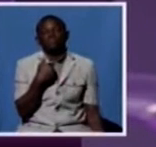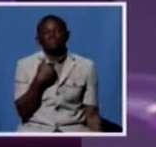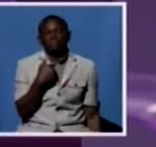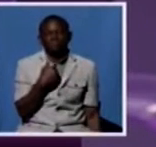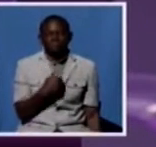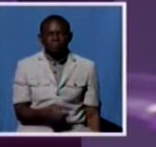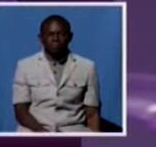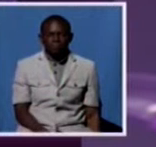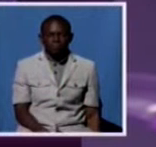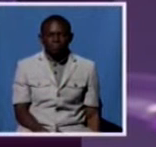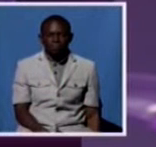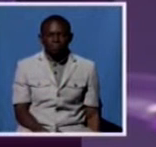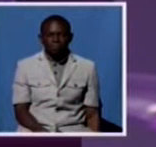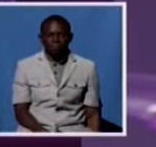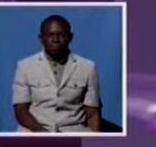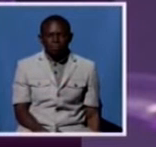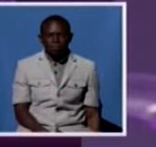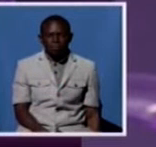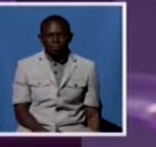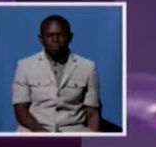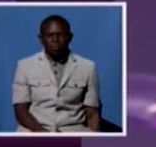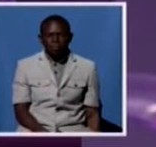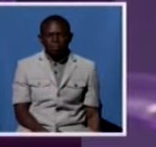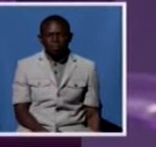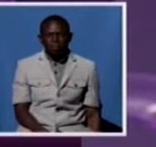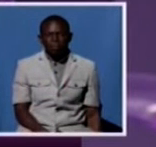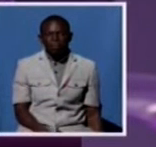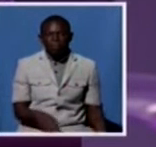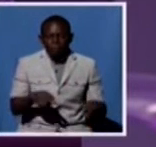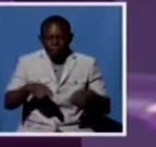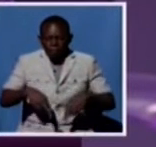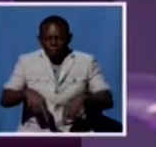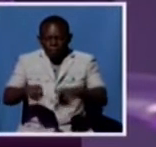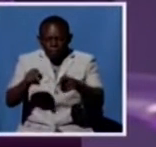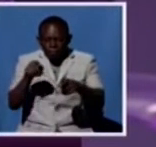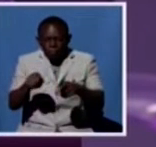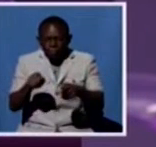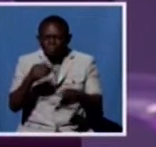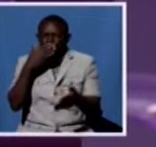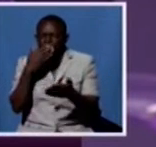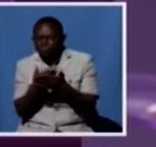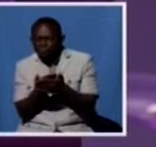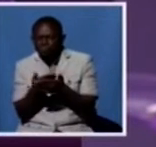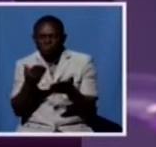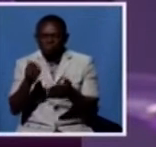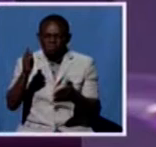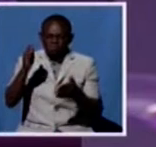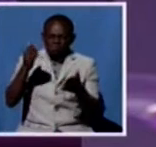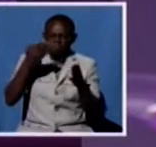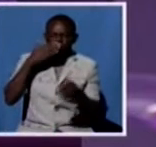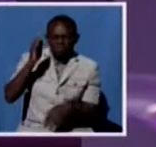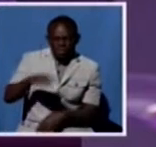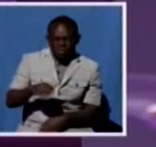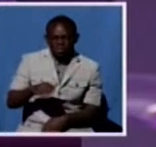that you pay for roads, whether in bad condition or in poor condition. So if we don't improve the